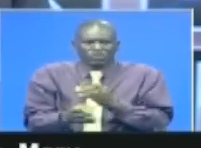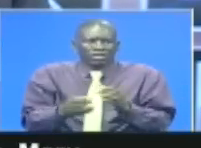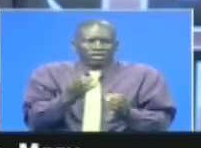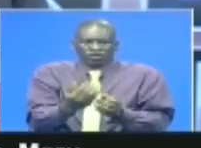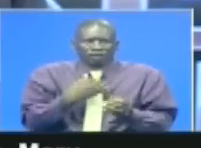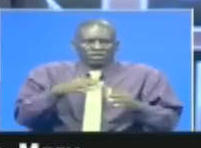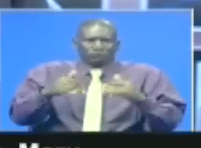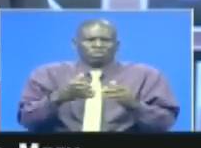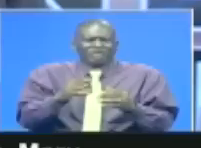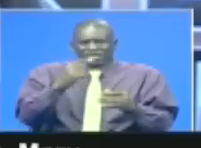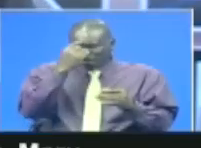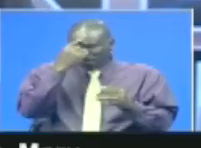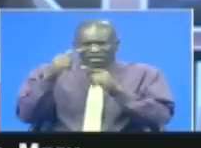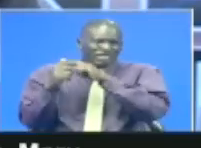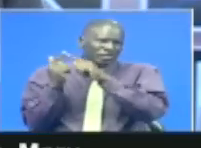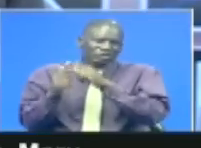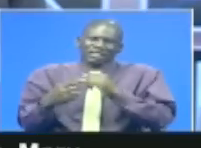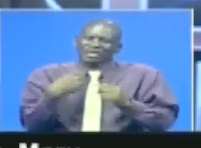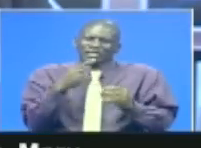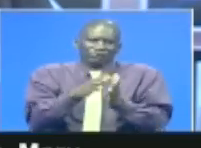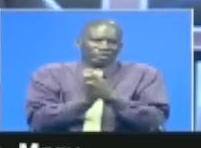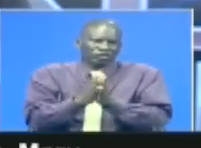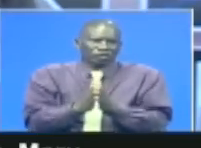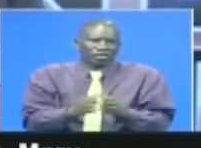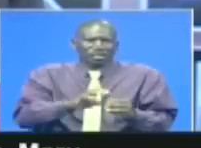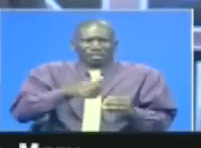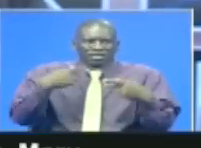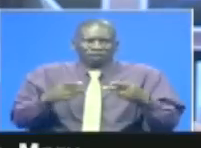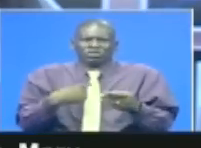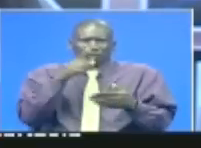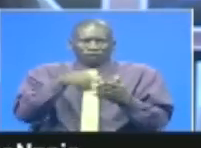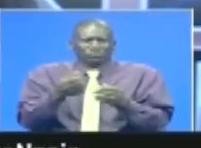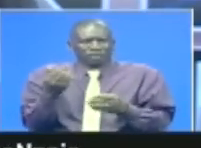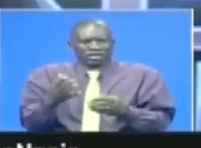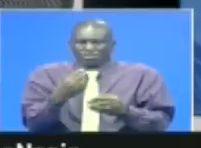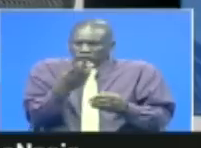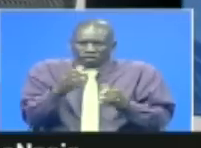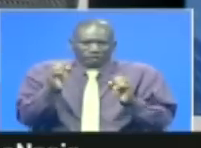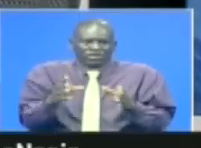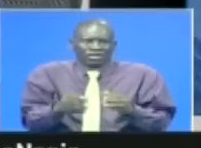about my Indian experience, I will tell you the story. The other guy says he was there. I didn't see him.